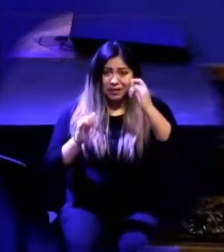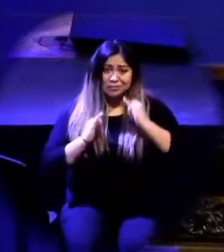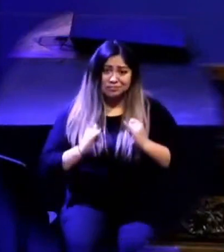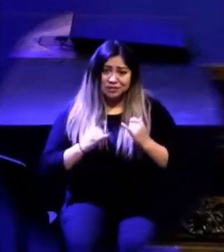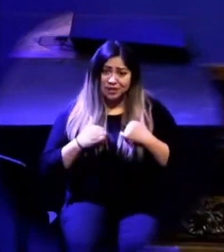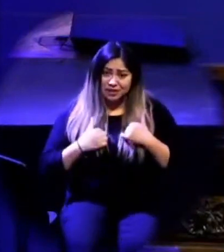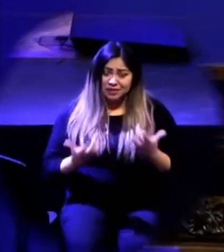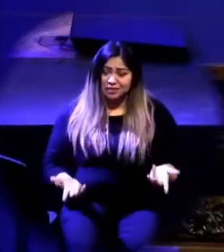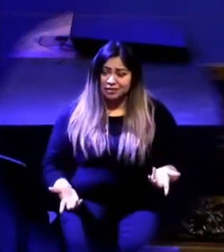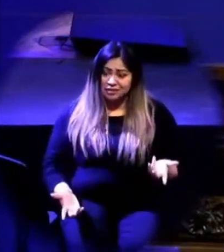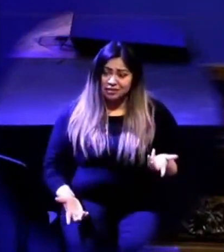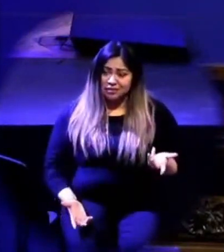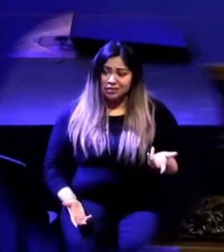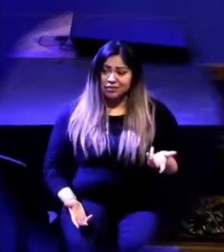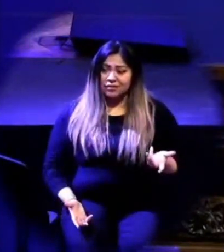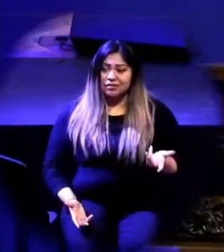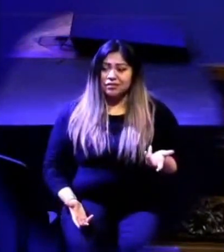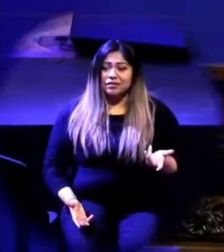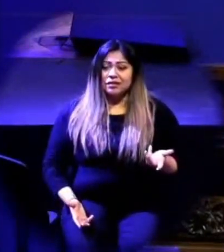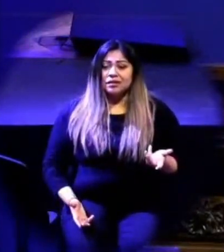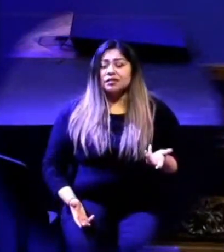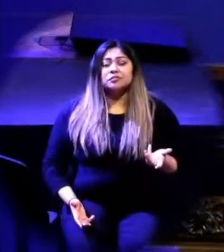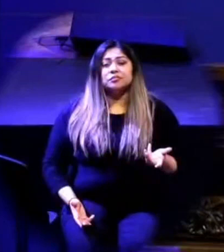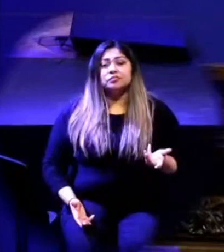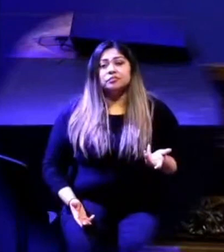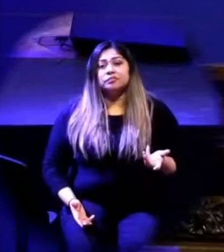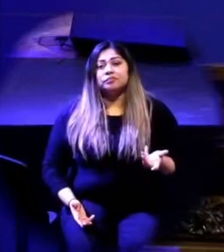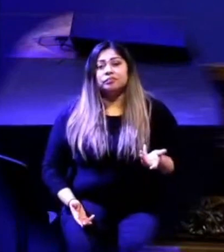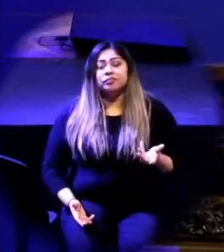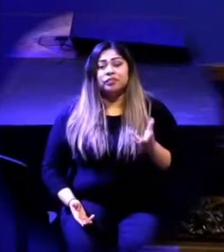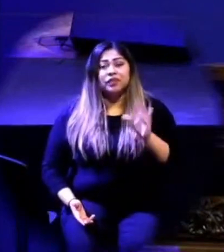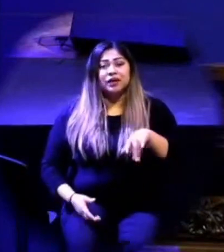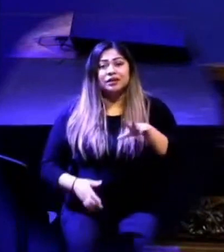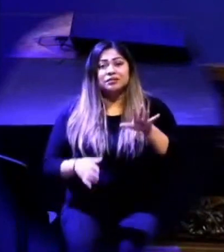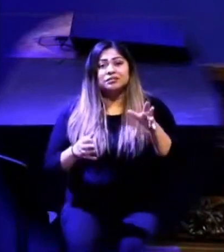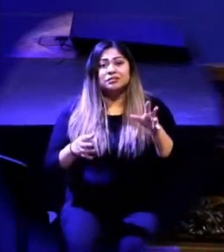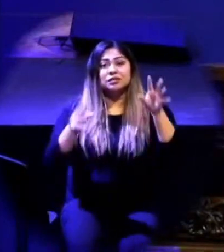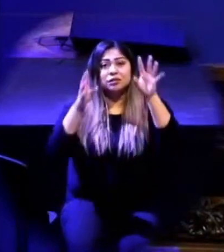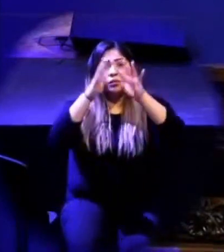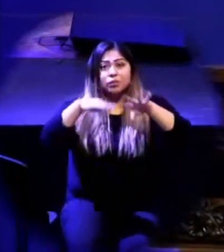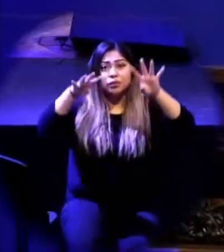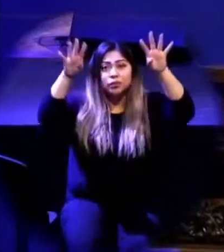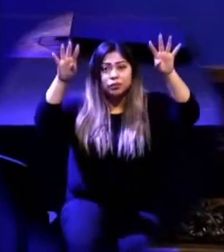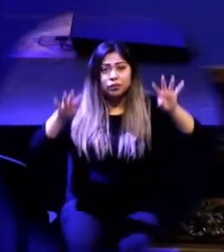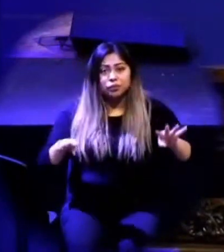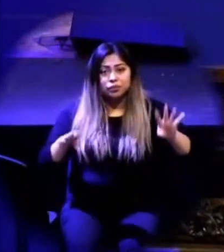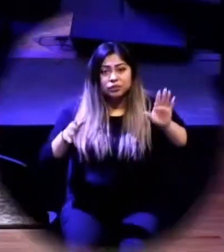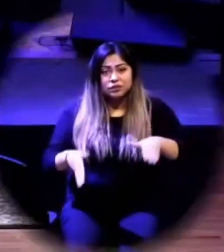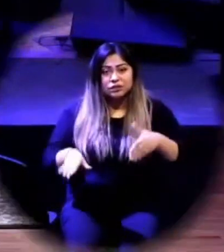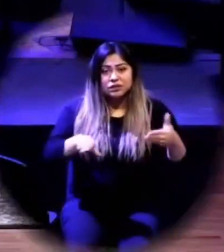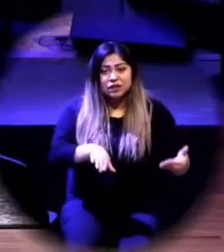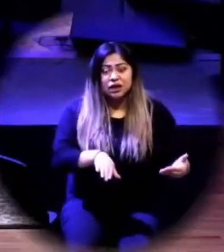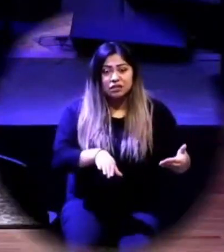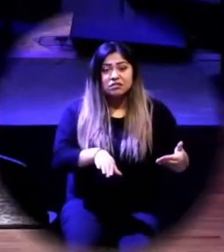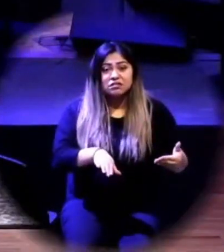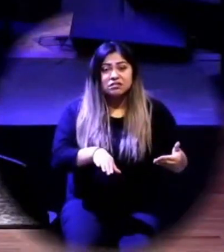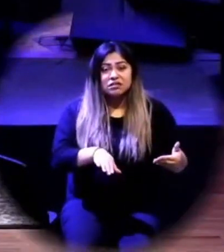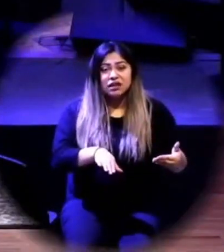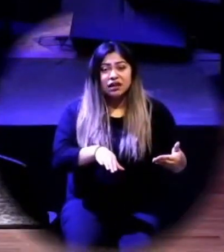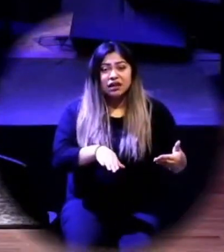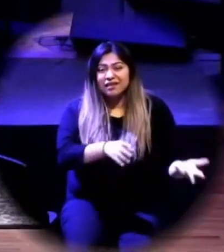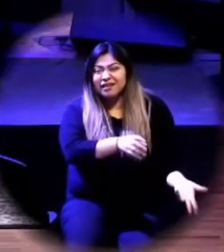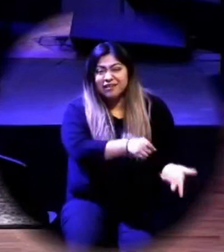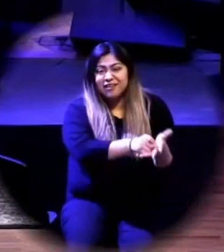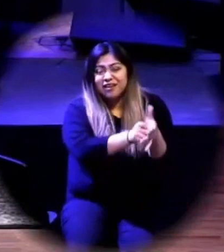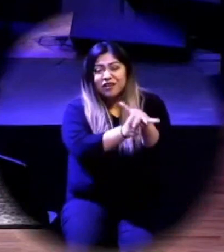Friends, the shadow of the shroud of death, it covers this life. And there's no